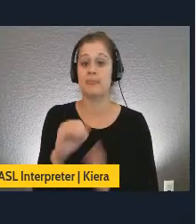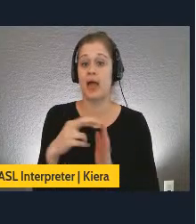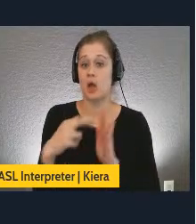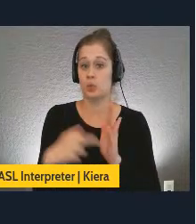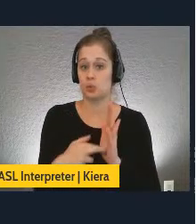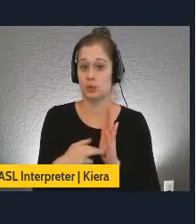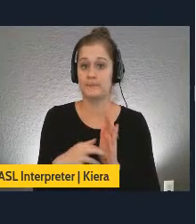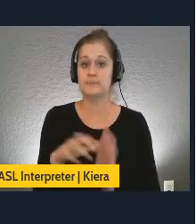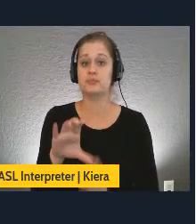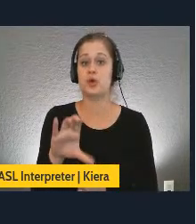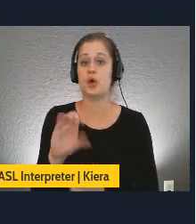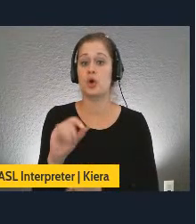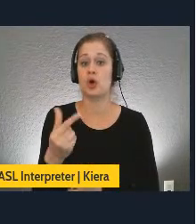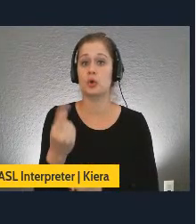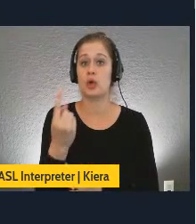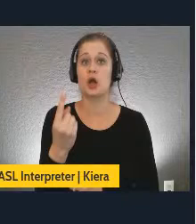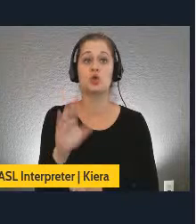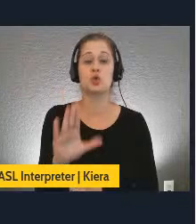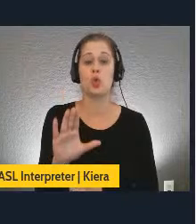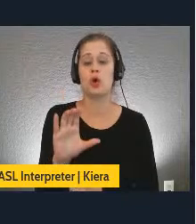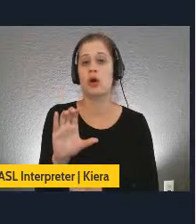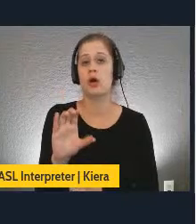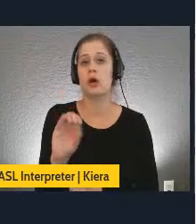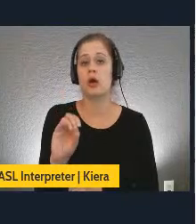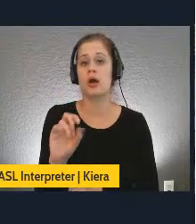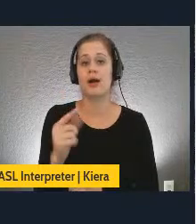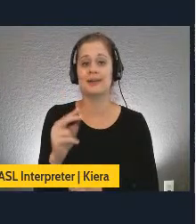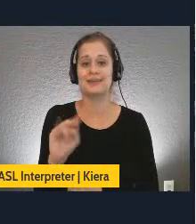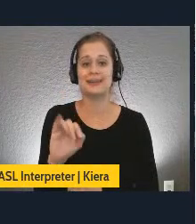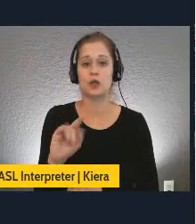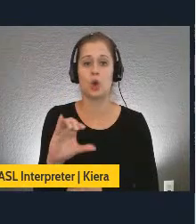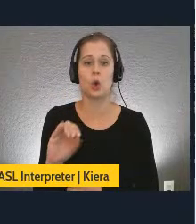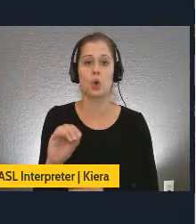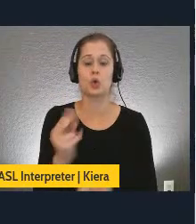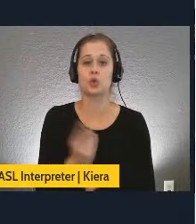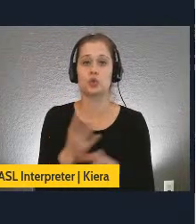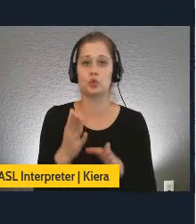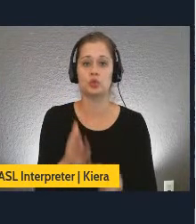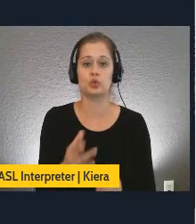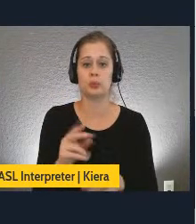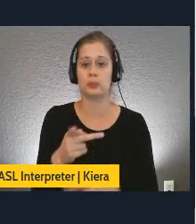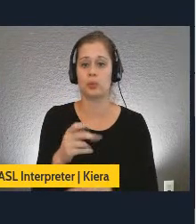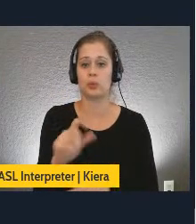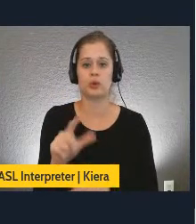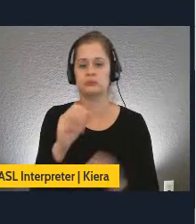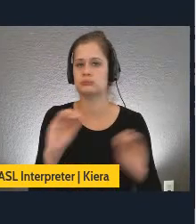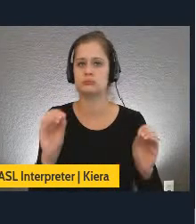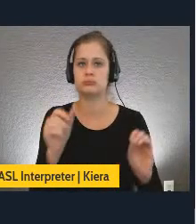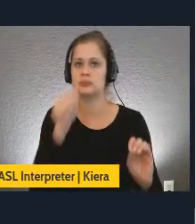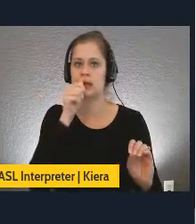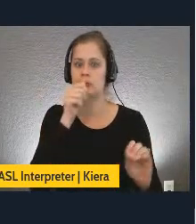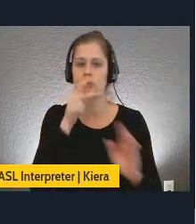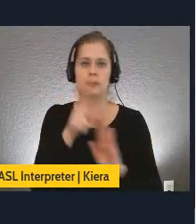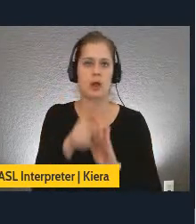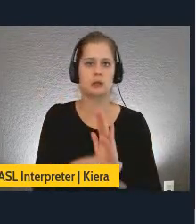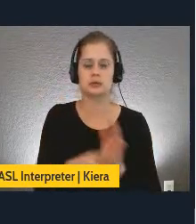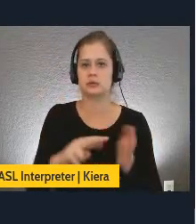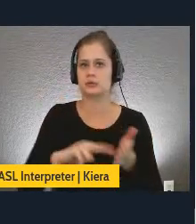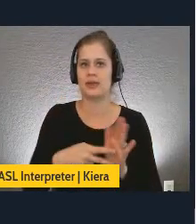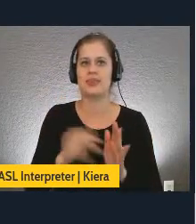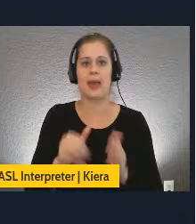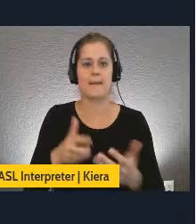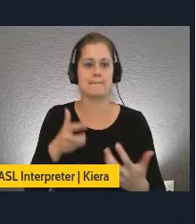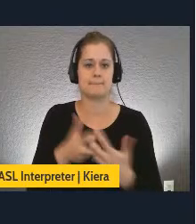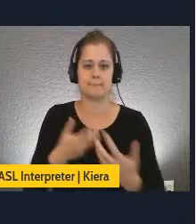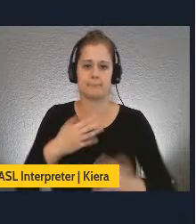your Cognito user pool doesn't have a password policy defined that meets these constraints. The